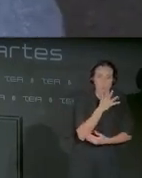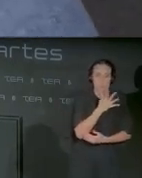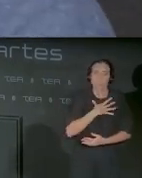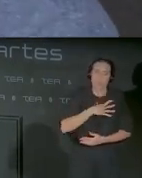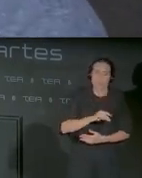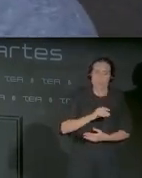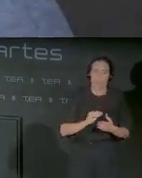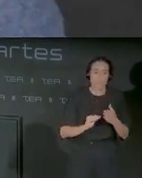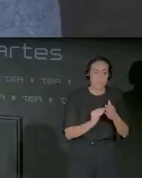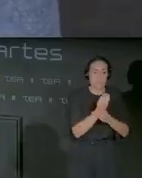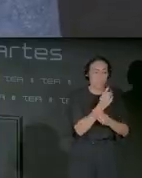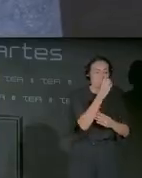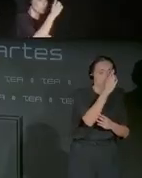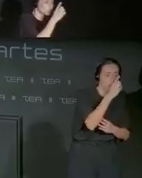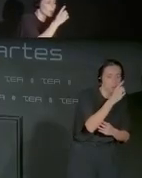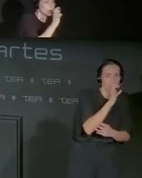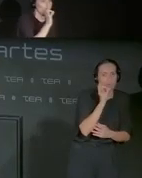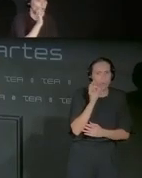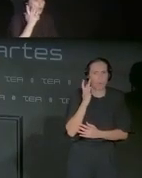that.